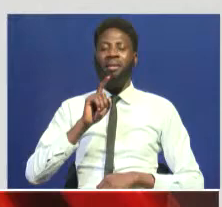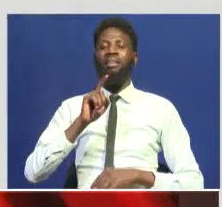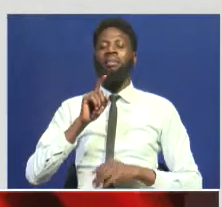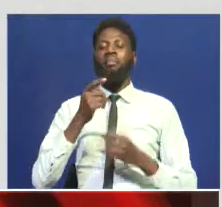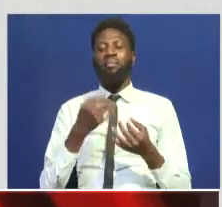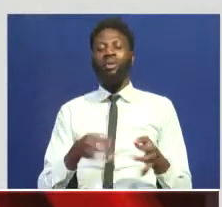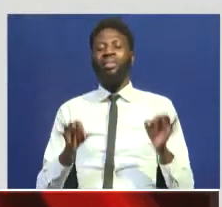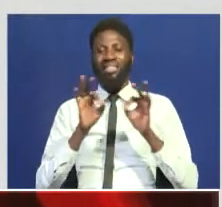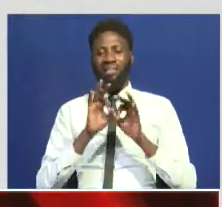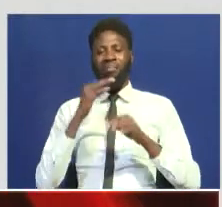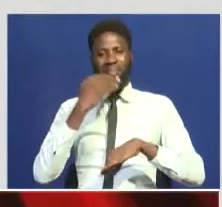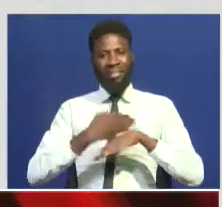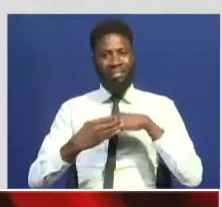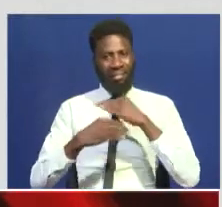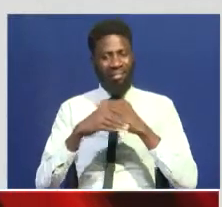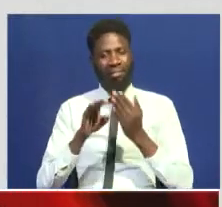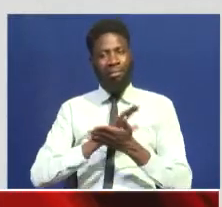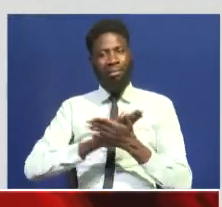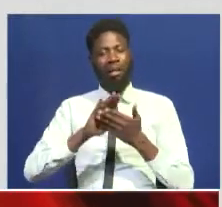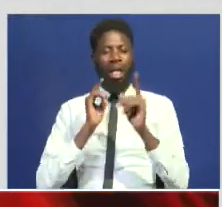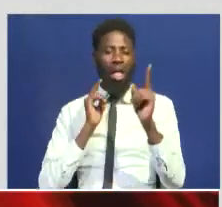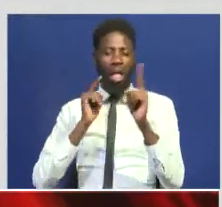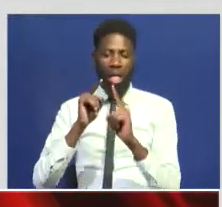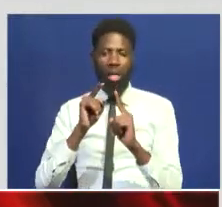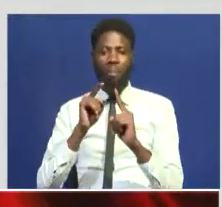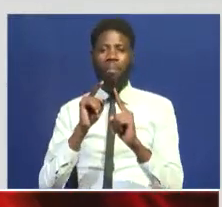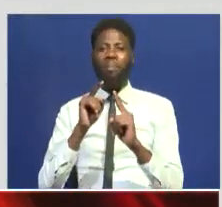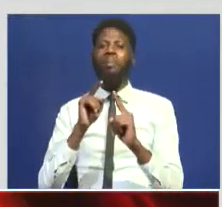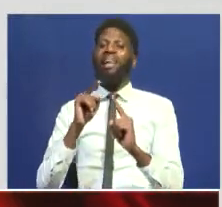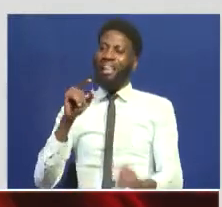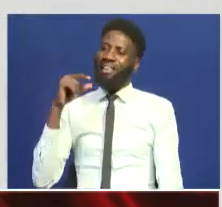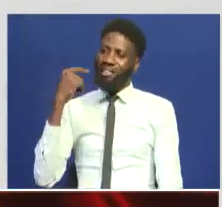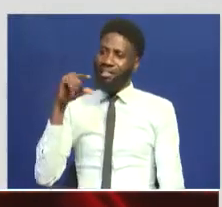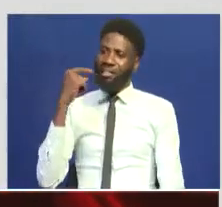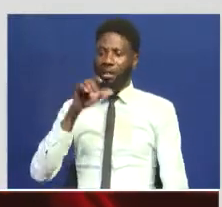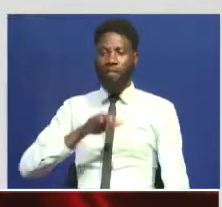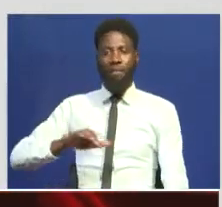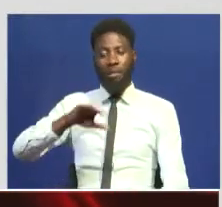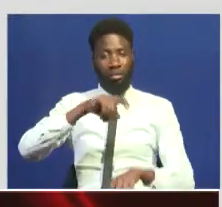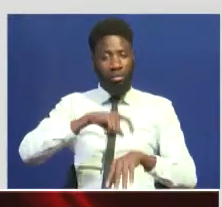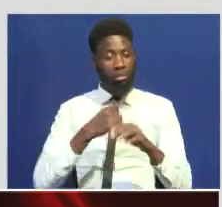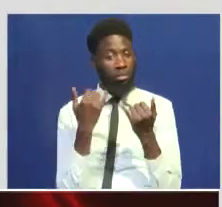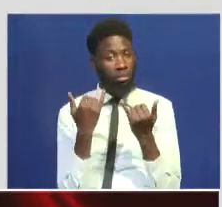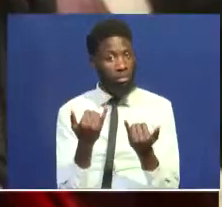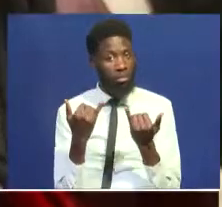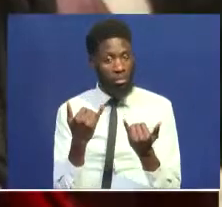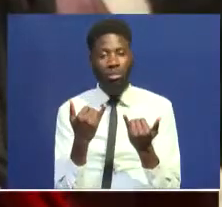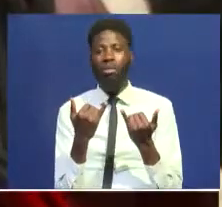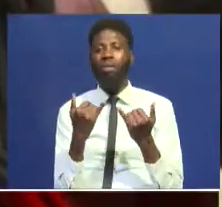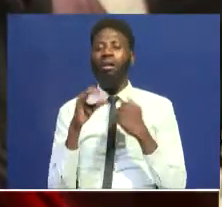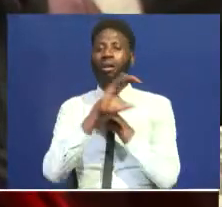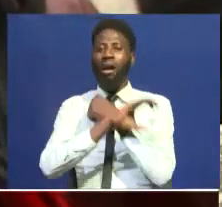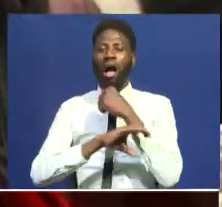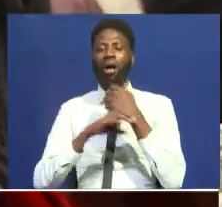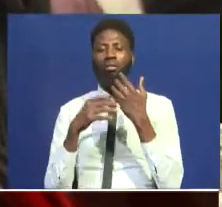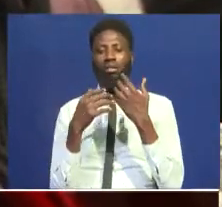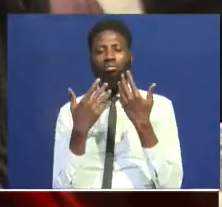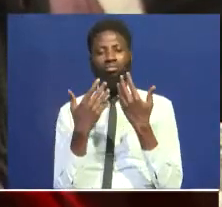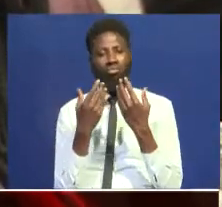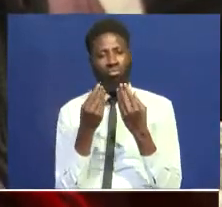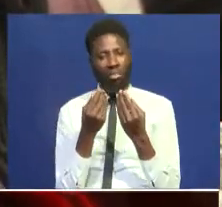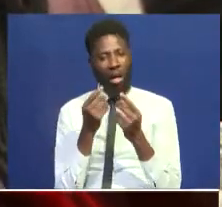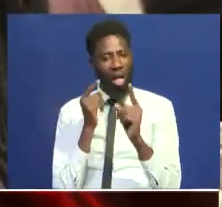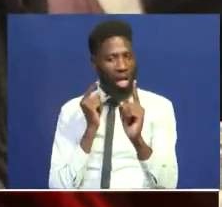to promote a green environment at a time that the country is combating effects of climate change.